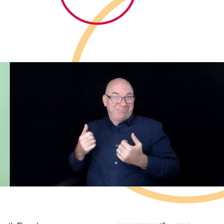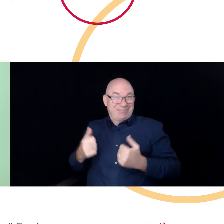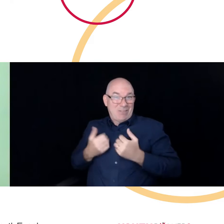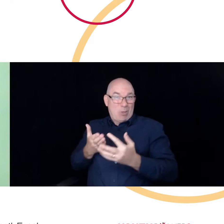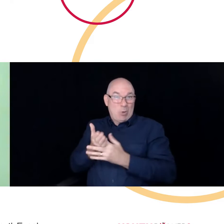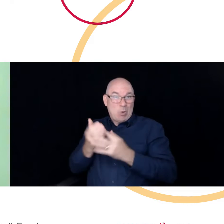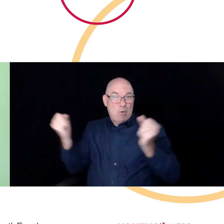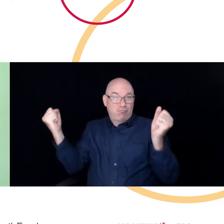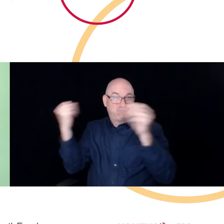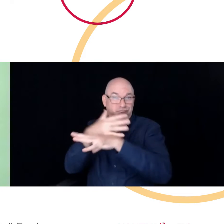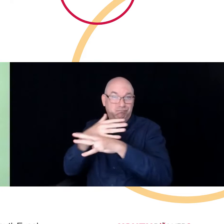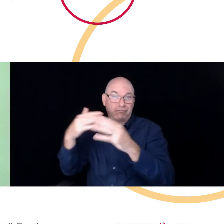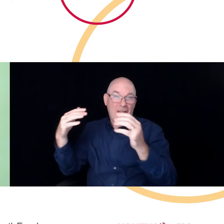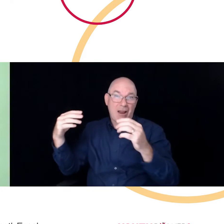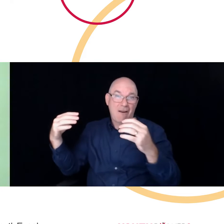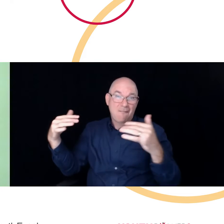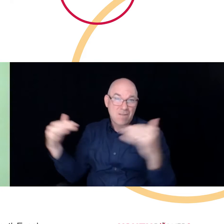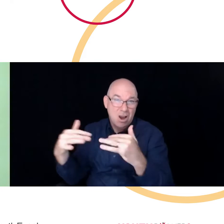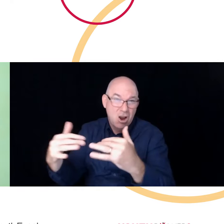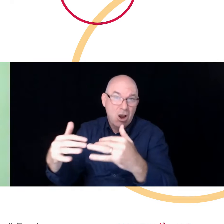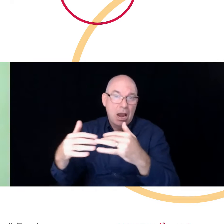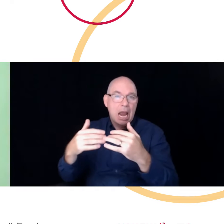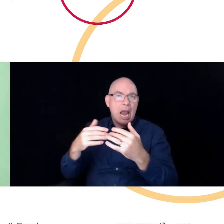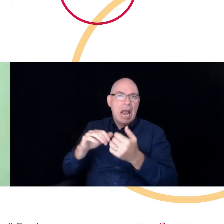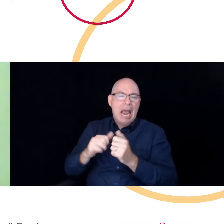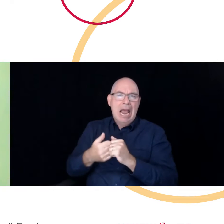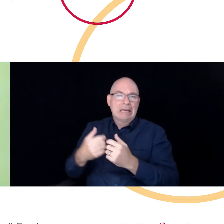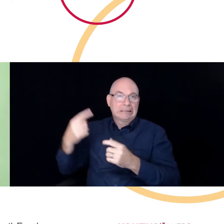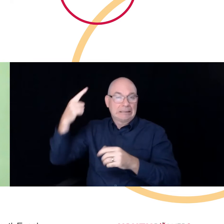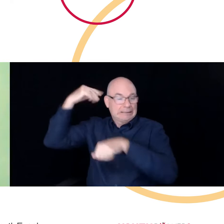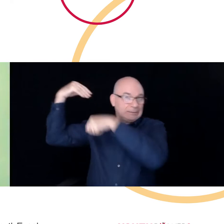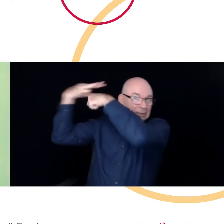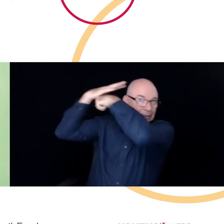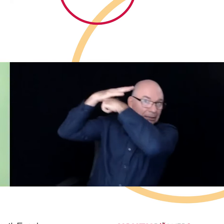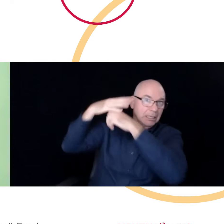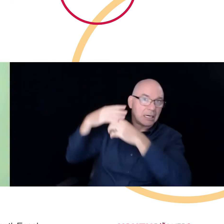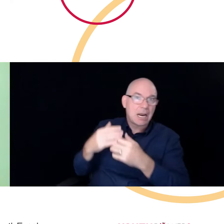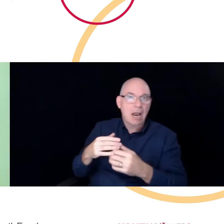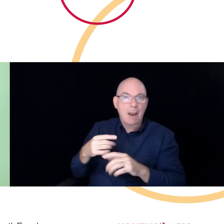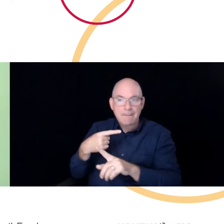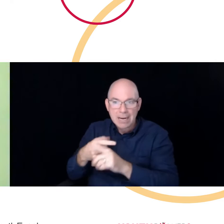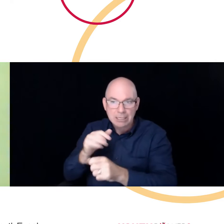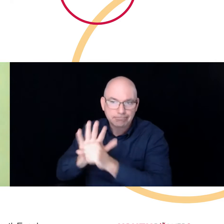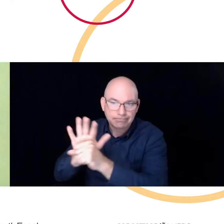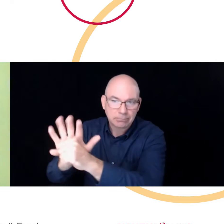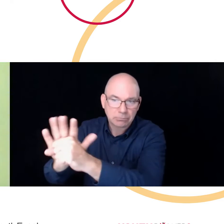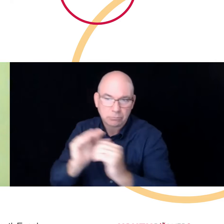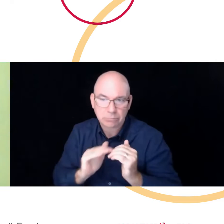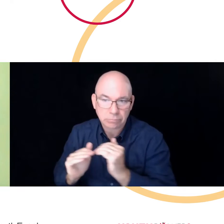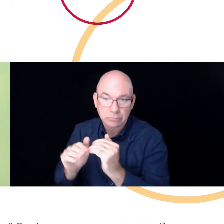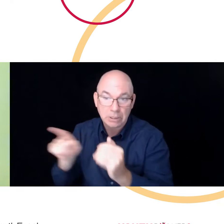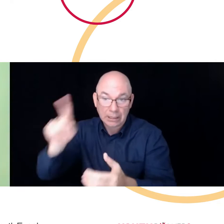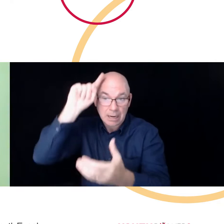conflict zones while advocating for justice and human rights. She believes mental is political and curates culturally